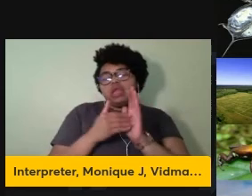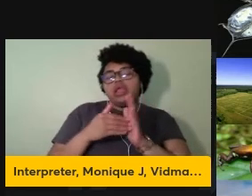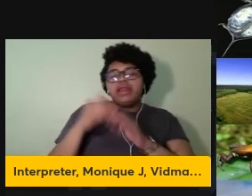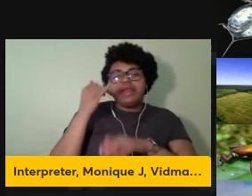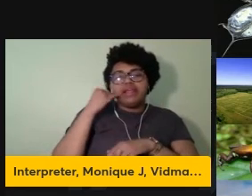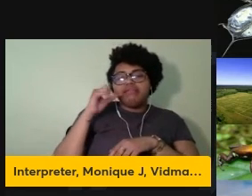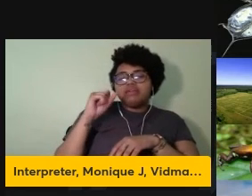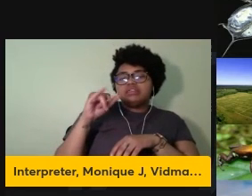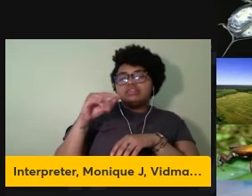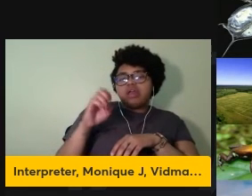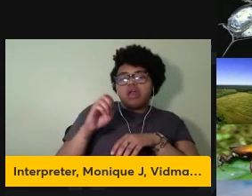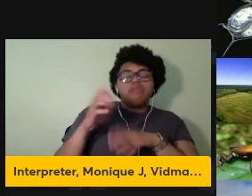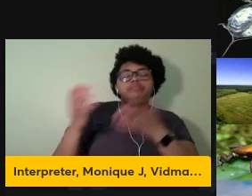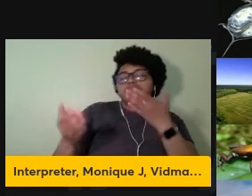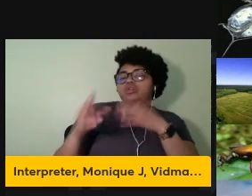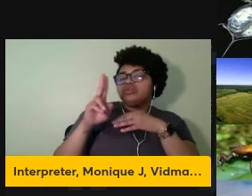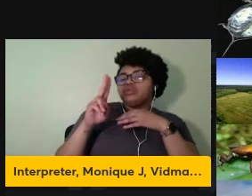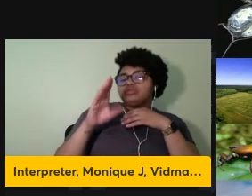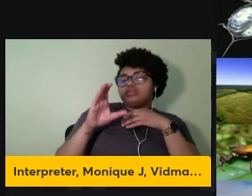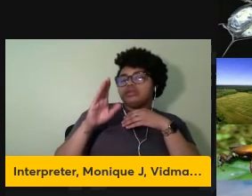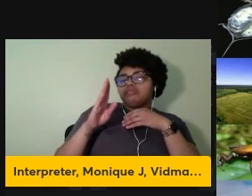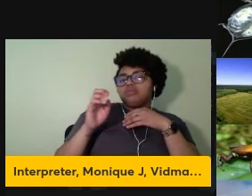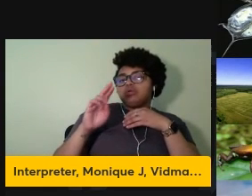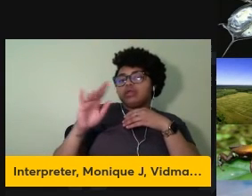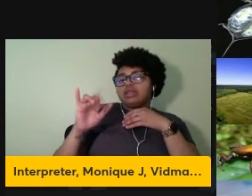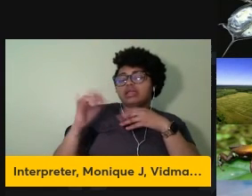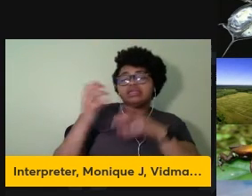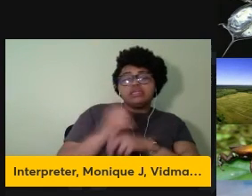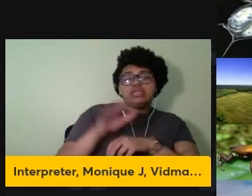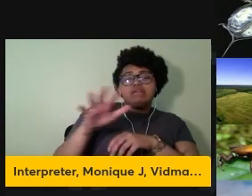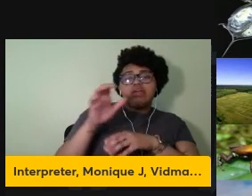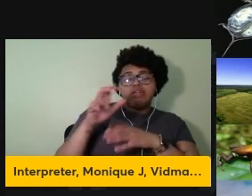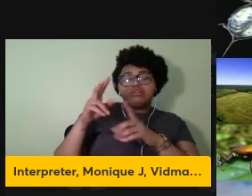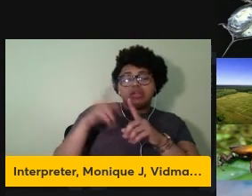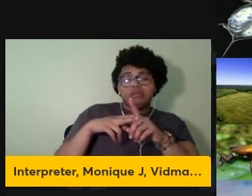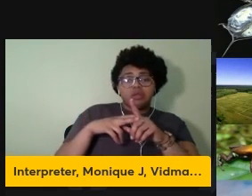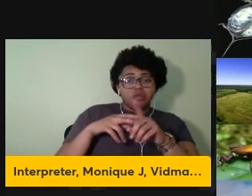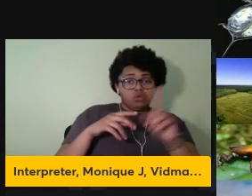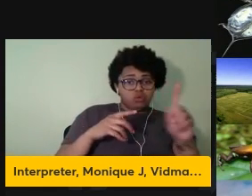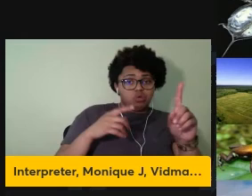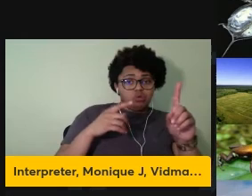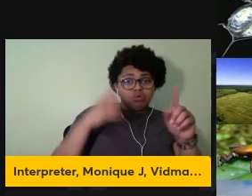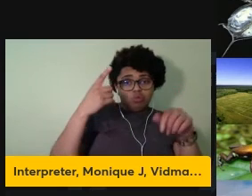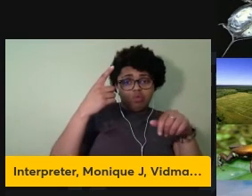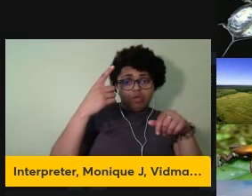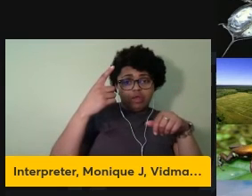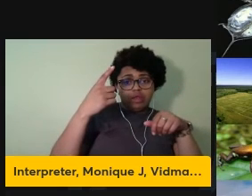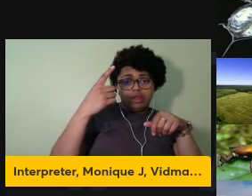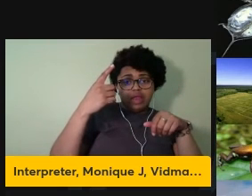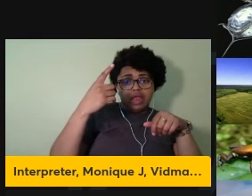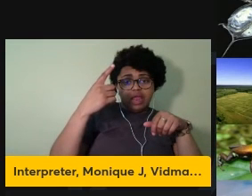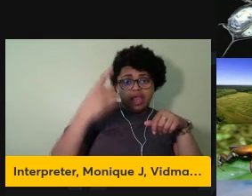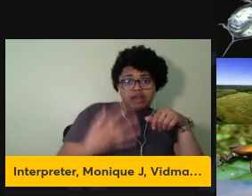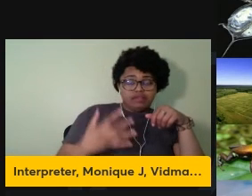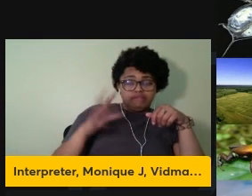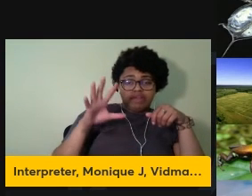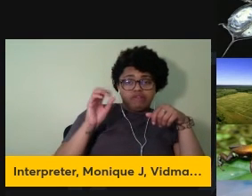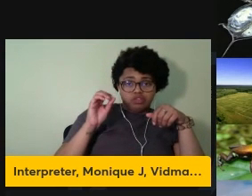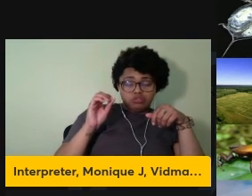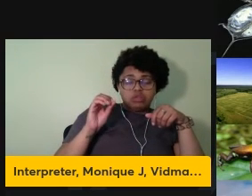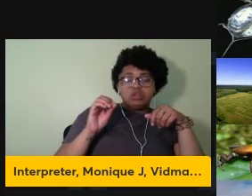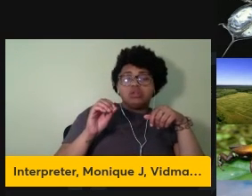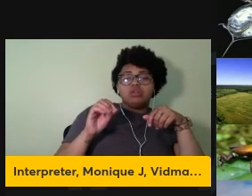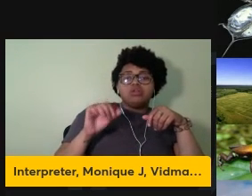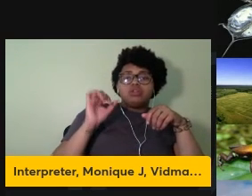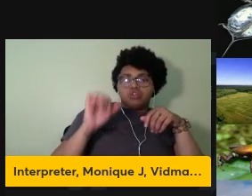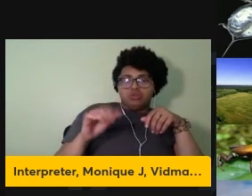let's say UC Berkeley is getting 500 applications and you're one out of the 500, you can differentiate yourself from all